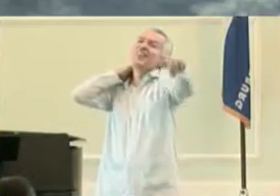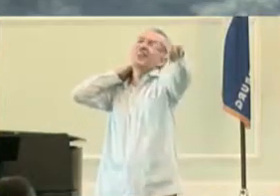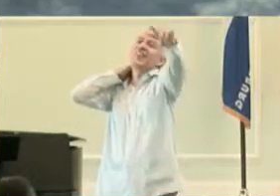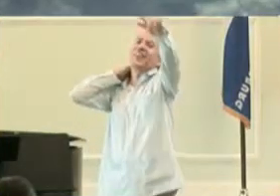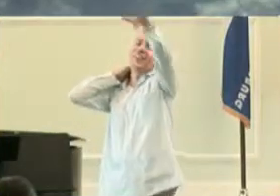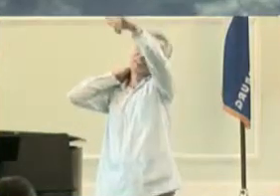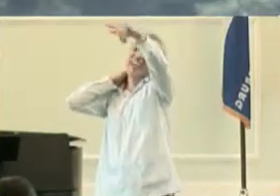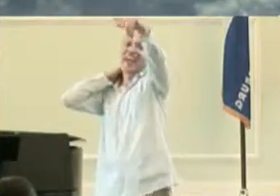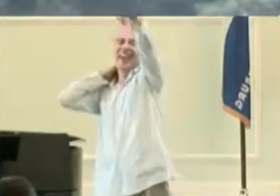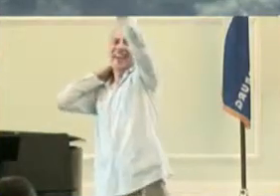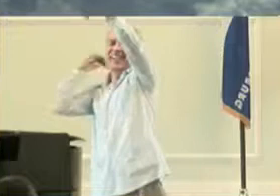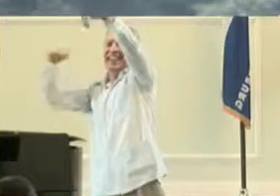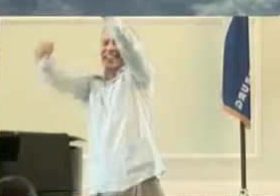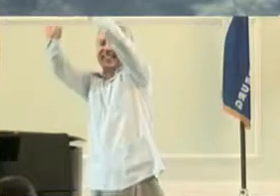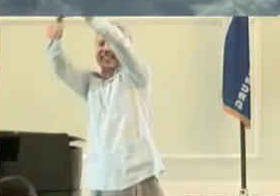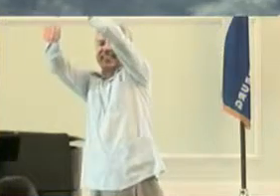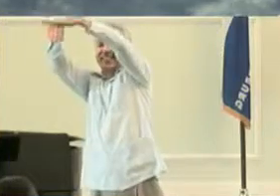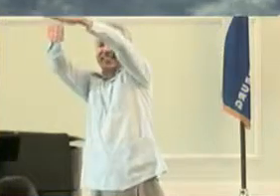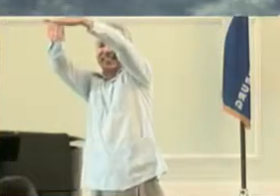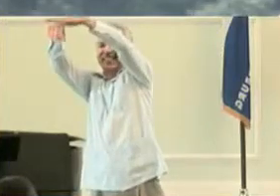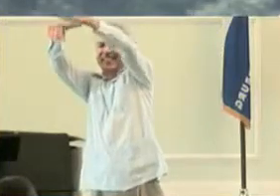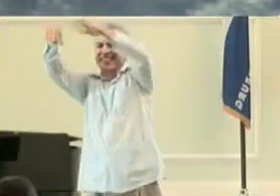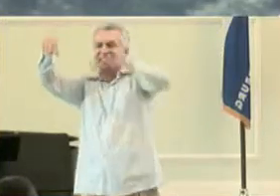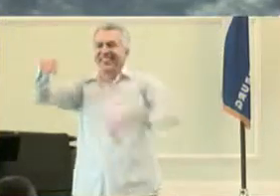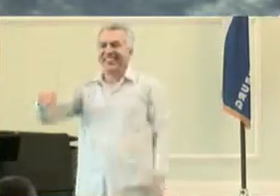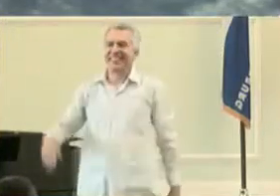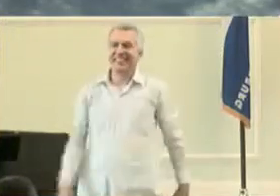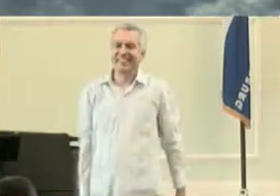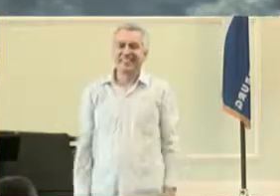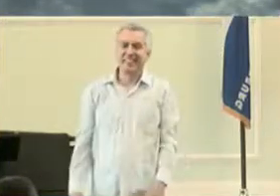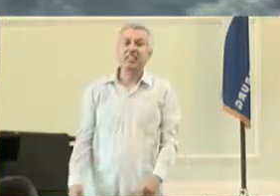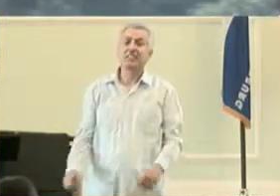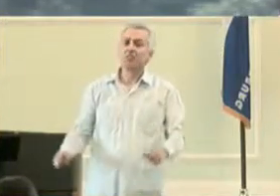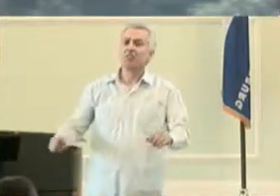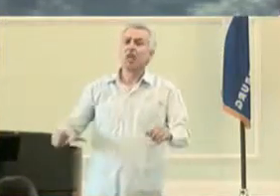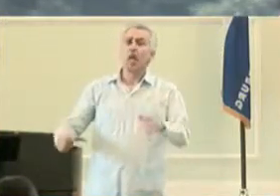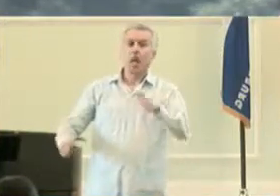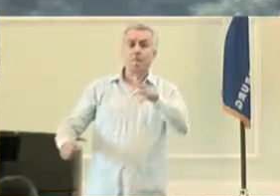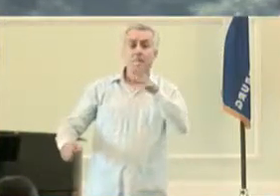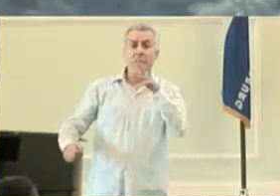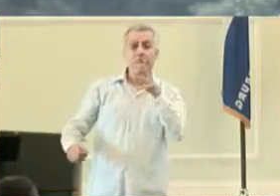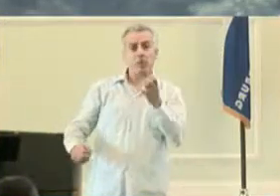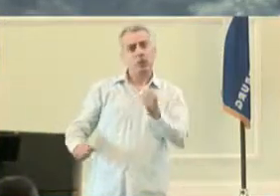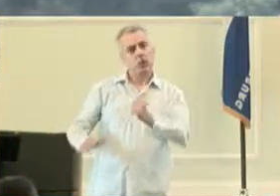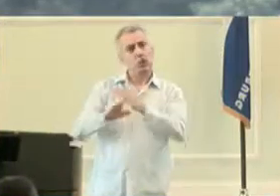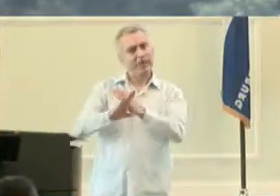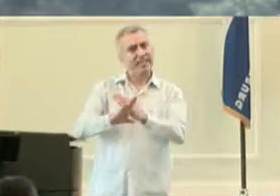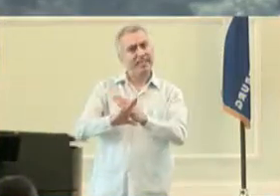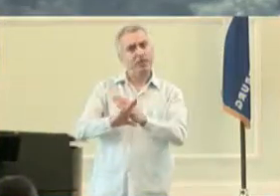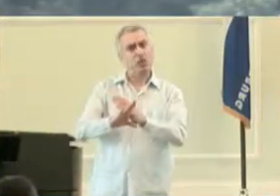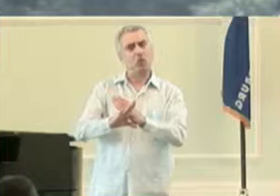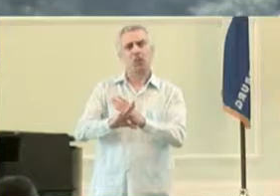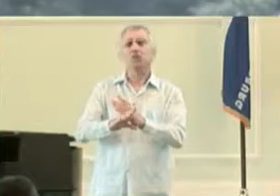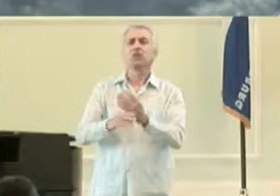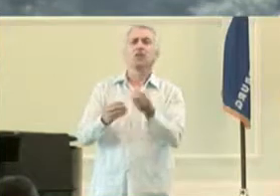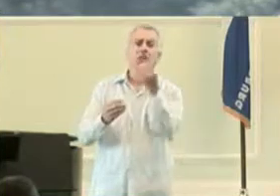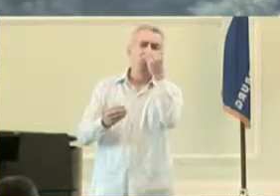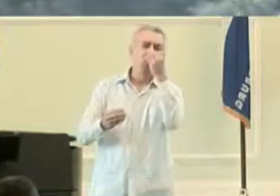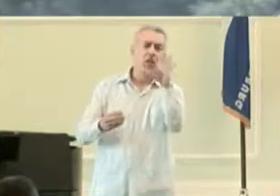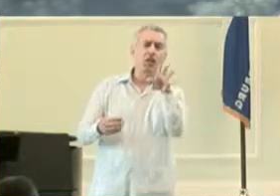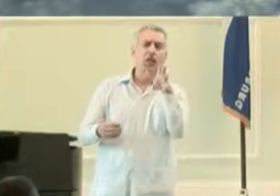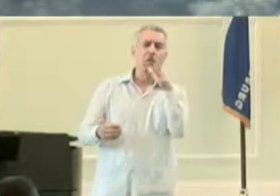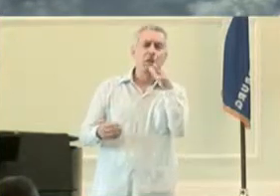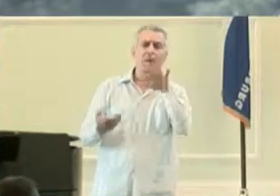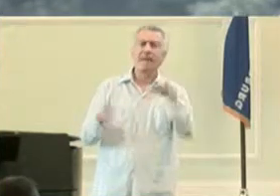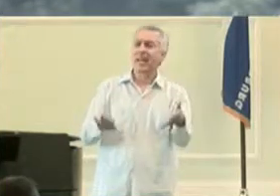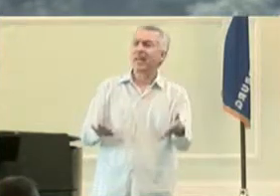the young eagles, even lose its life for that. He says,